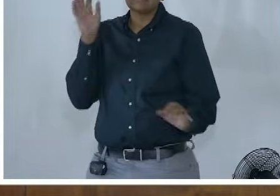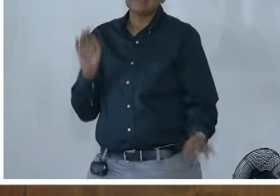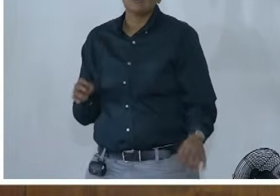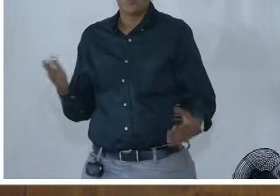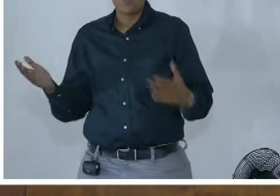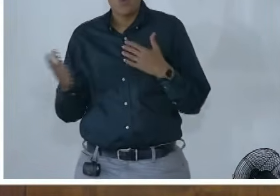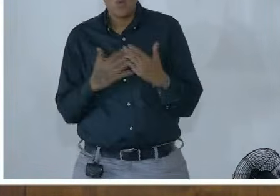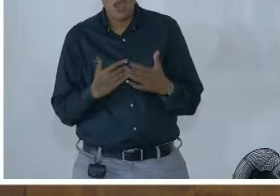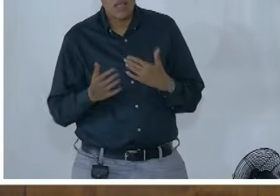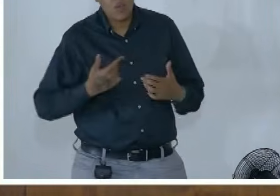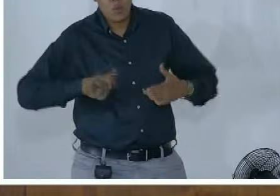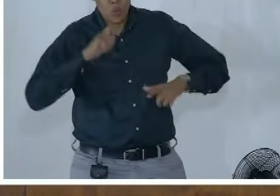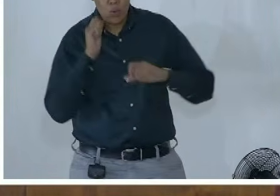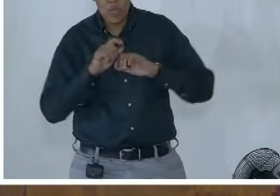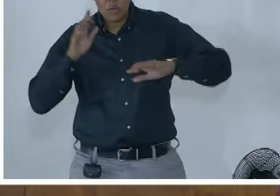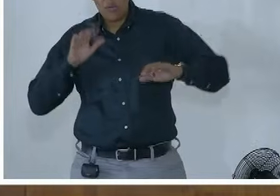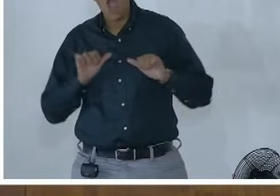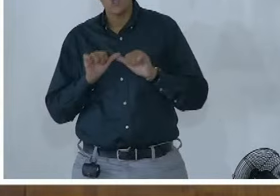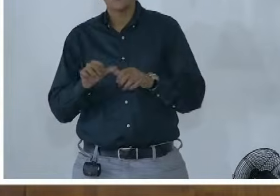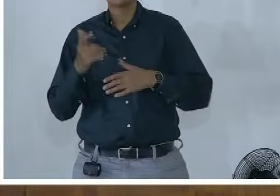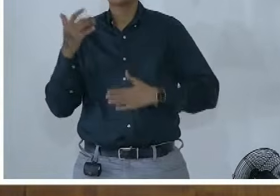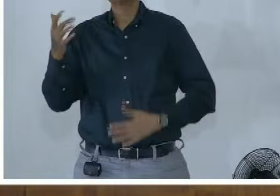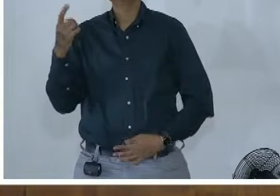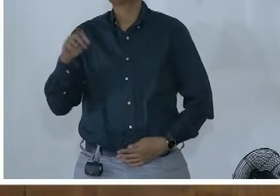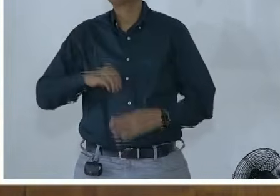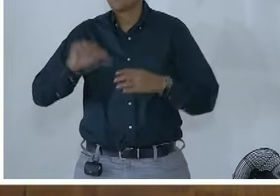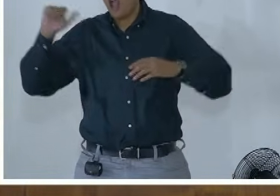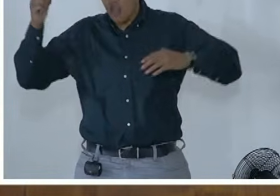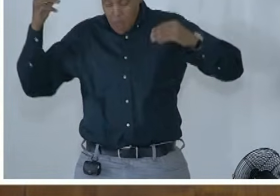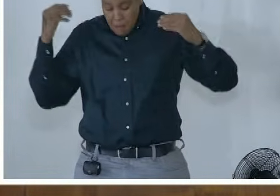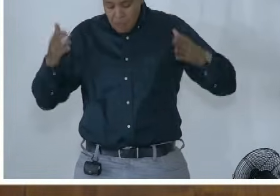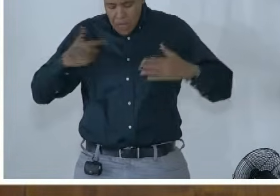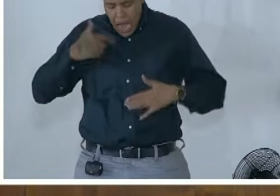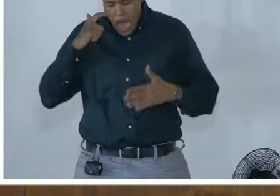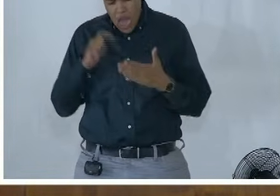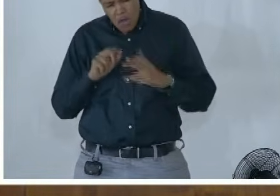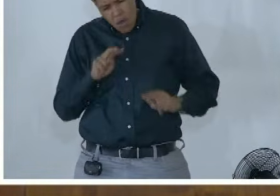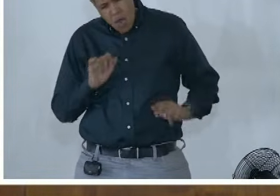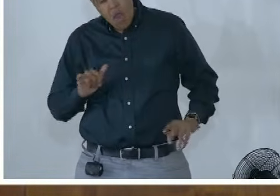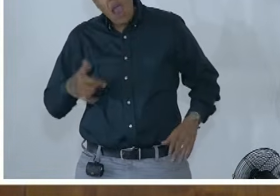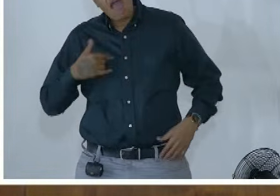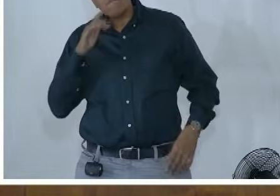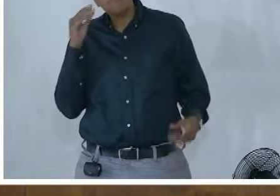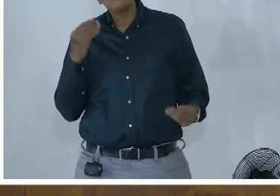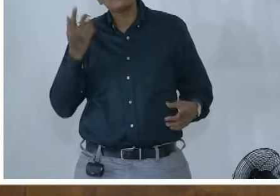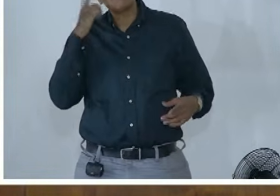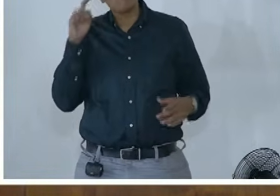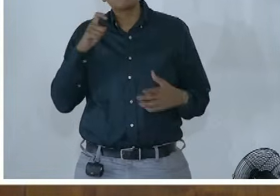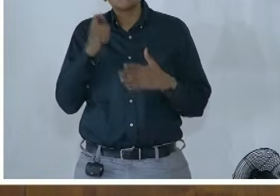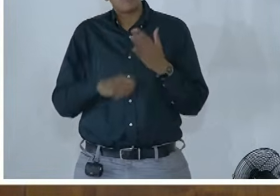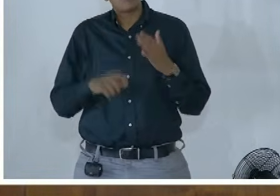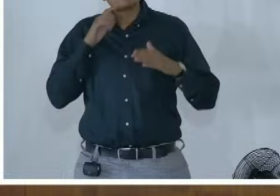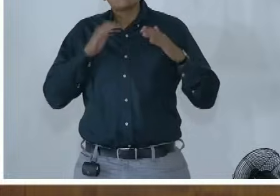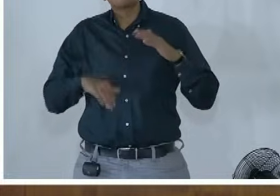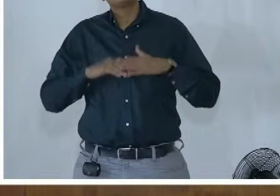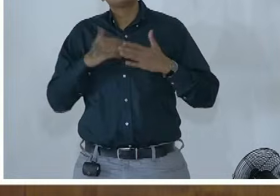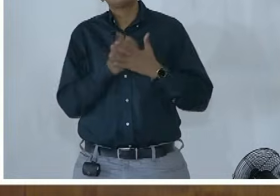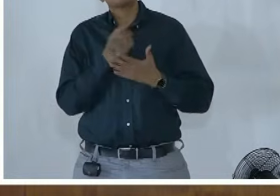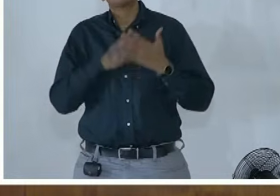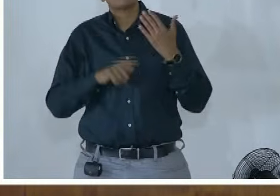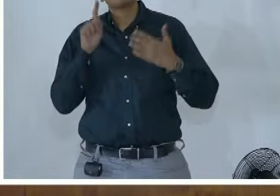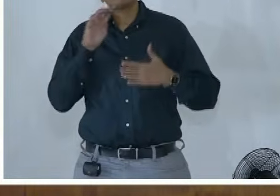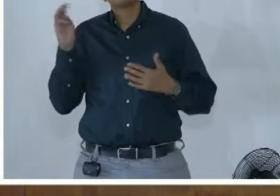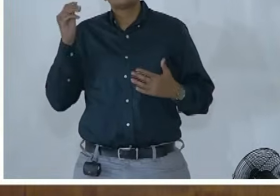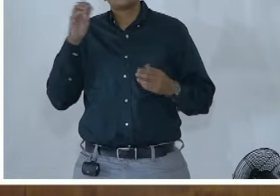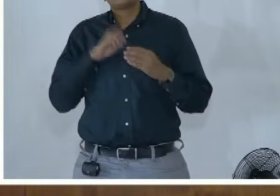to whether we are going to be consistent, because in the other provisions I note where there is provision for a fine, a maximum fine of $1 million,